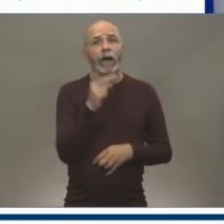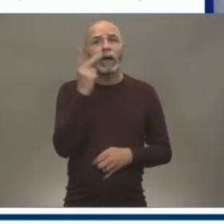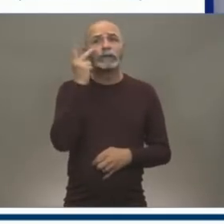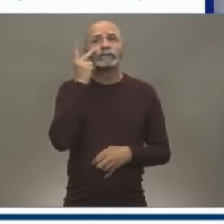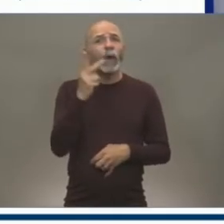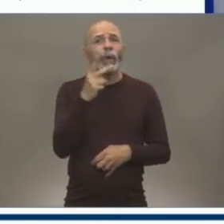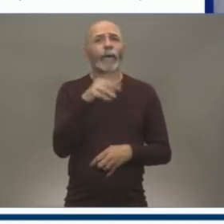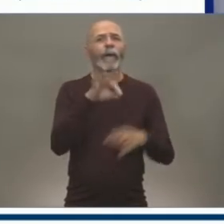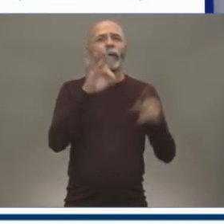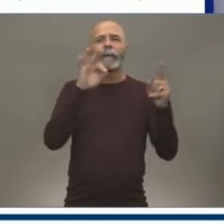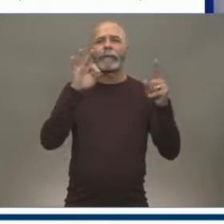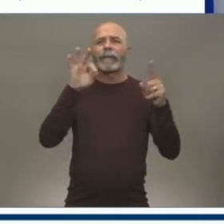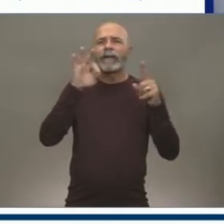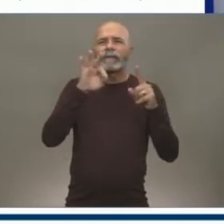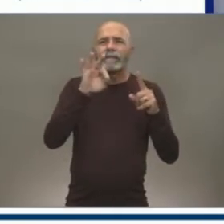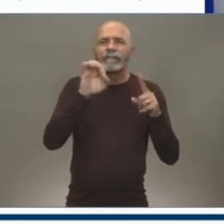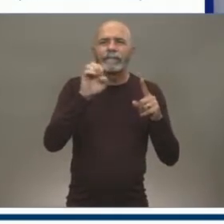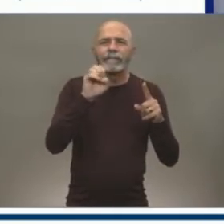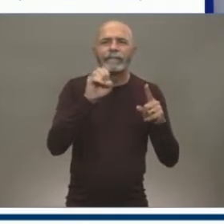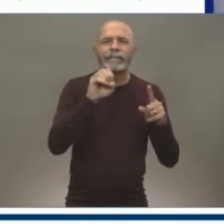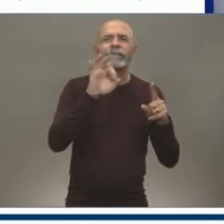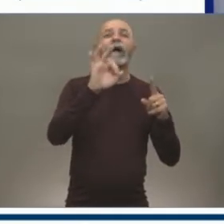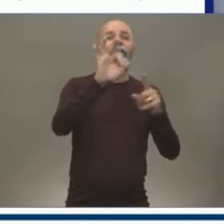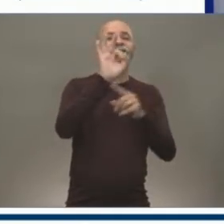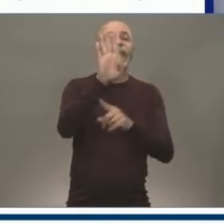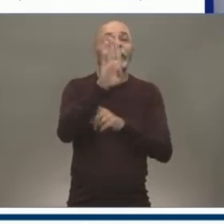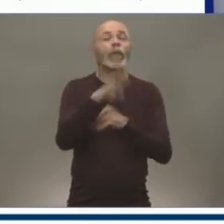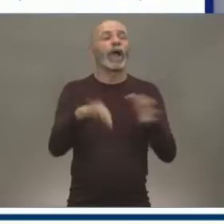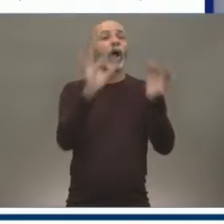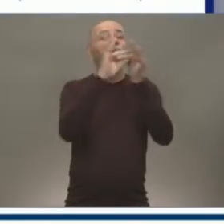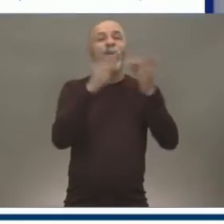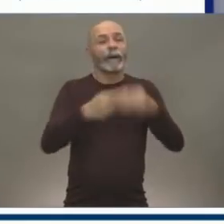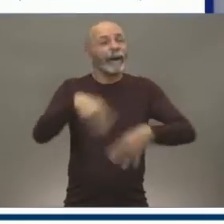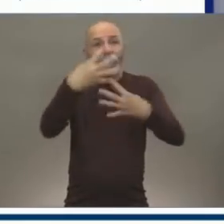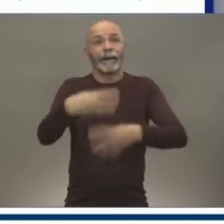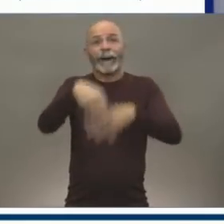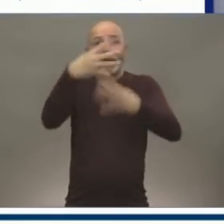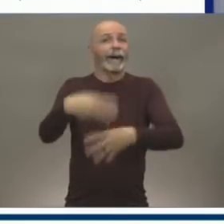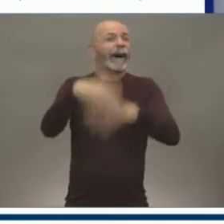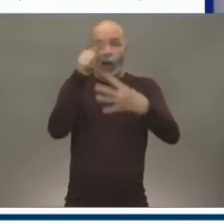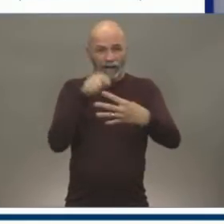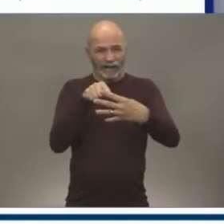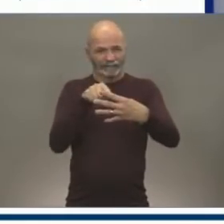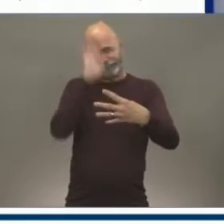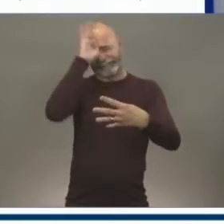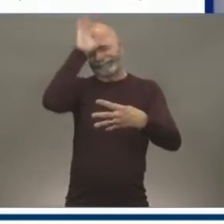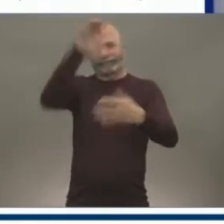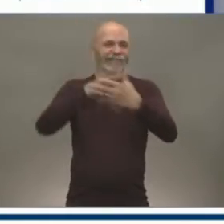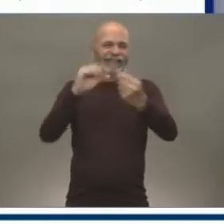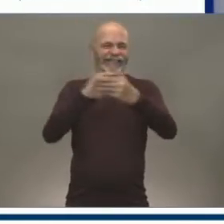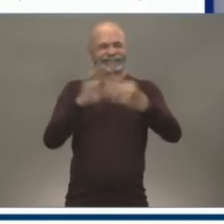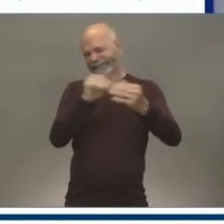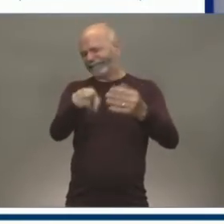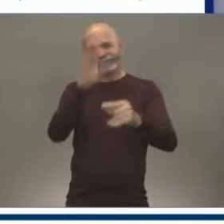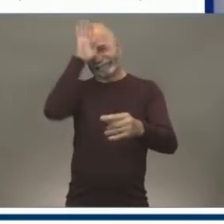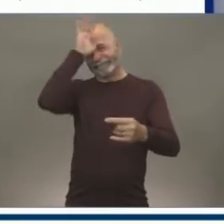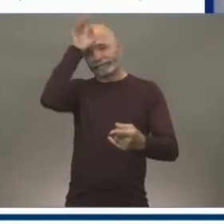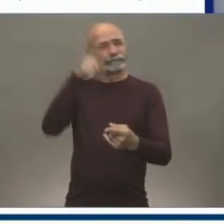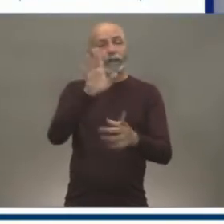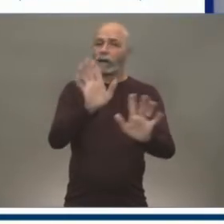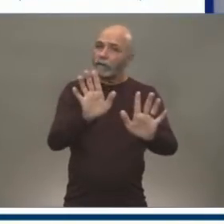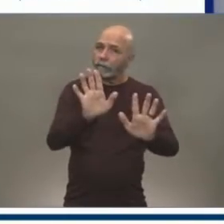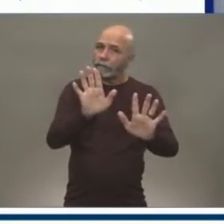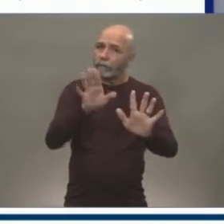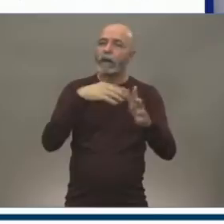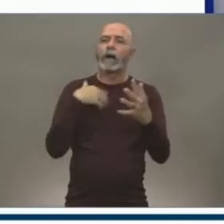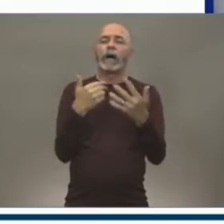exist. We have to be mindful of the facts. Public health is working tirelessly to track and trace COVID.